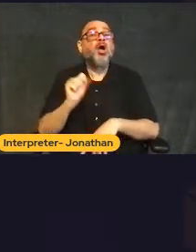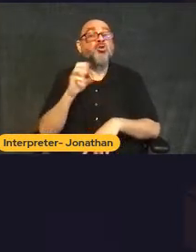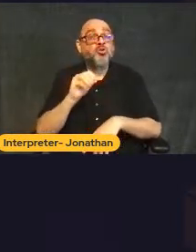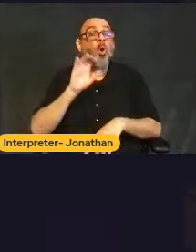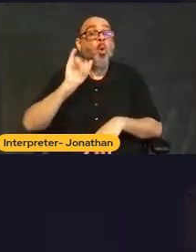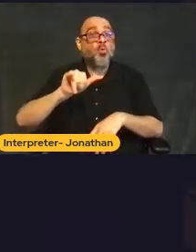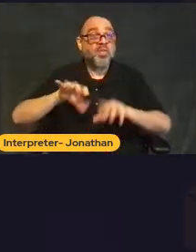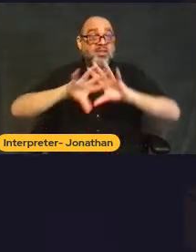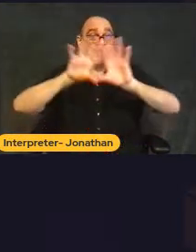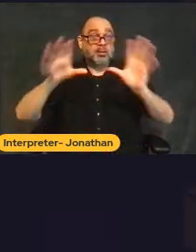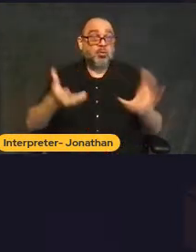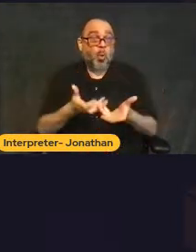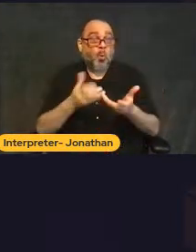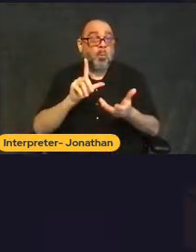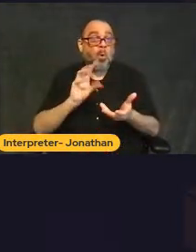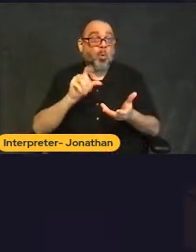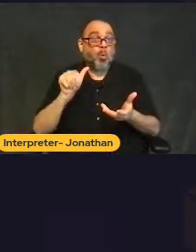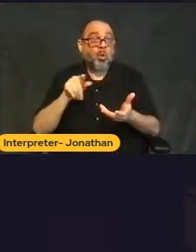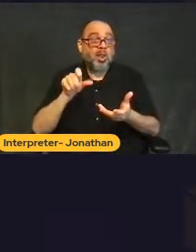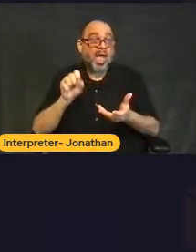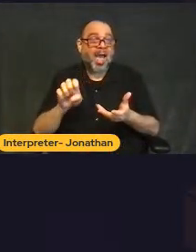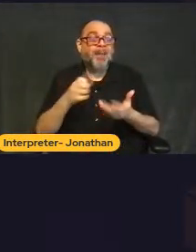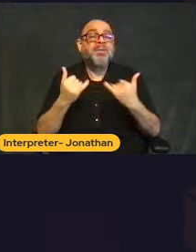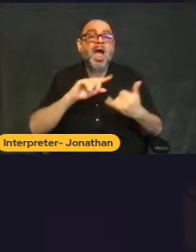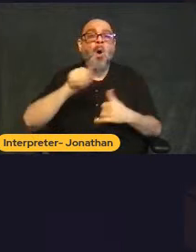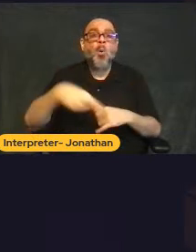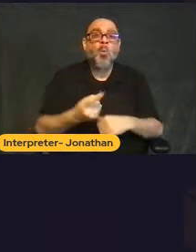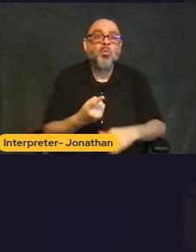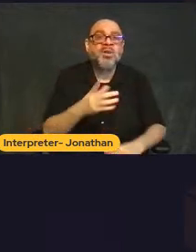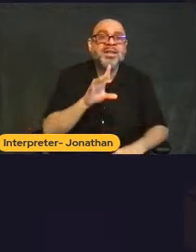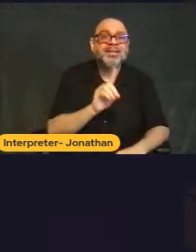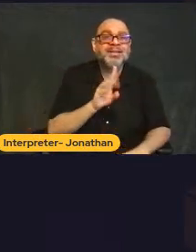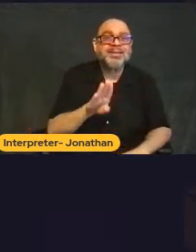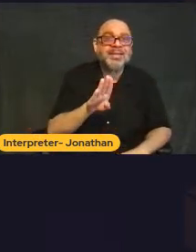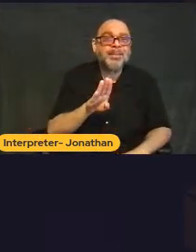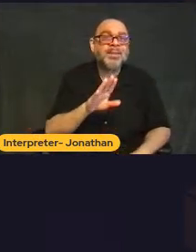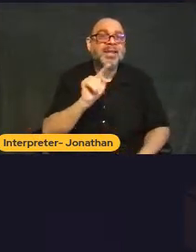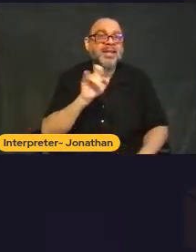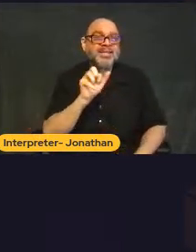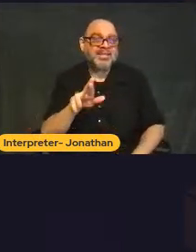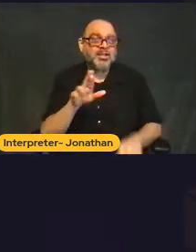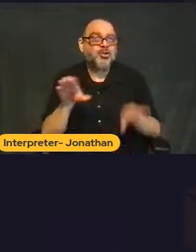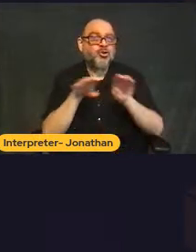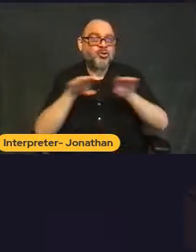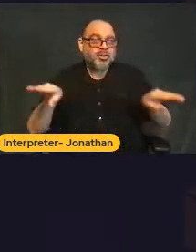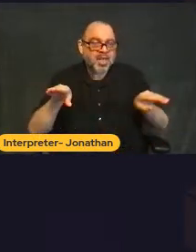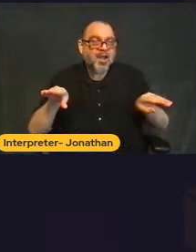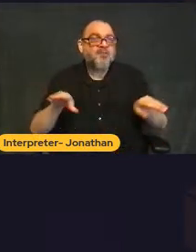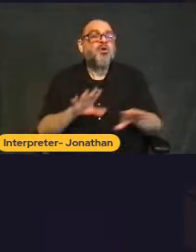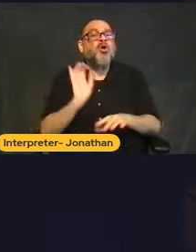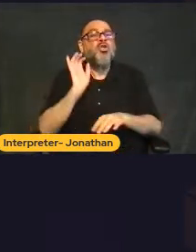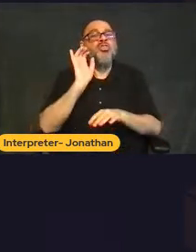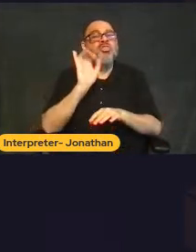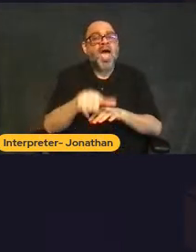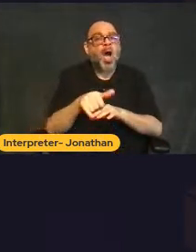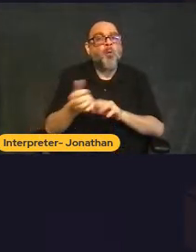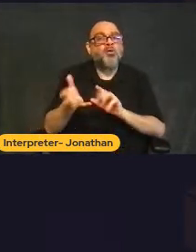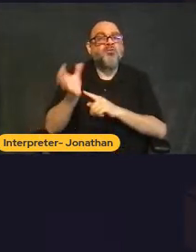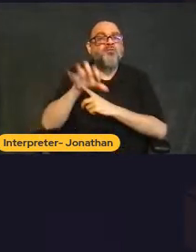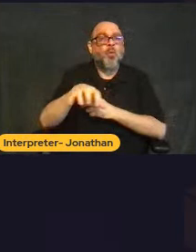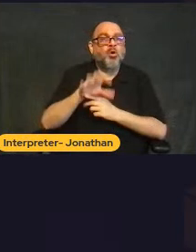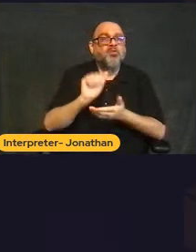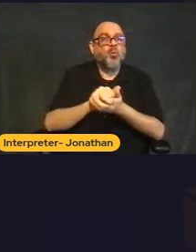in this diagram now, only the DB construct or layer was decorated with a forced non-collapse flag.